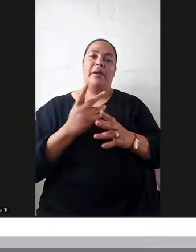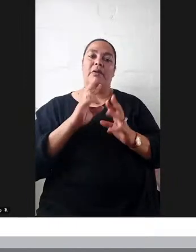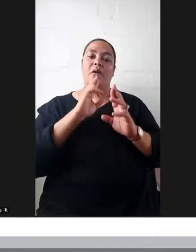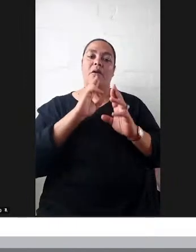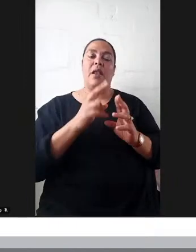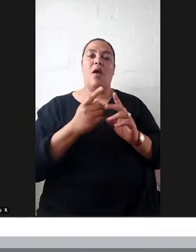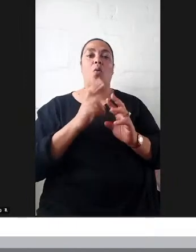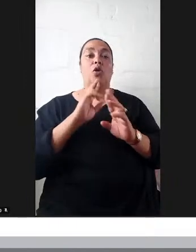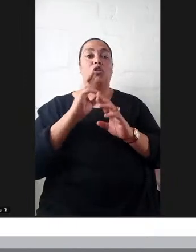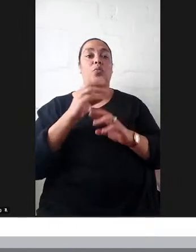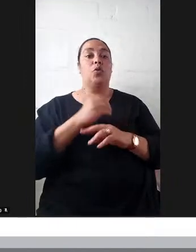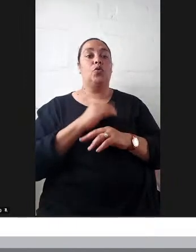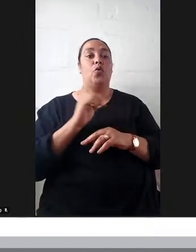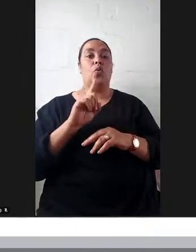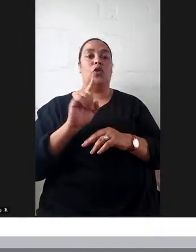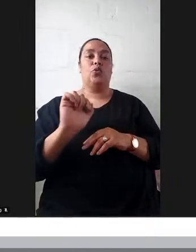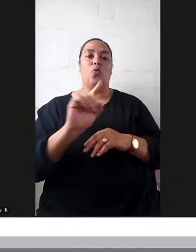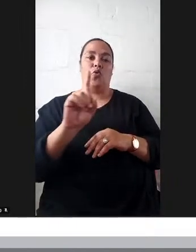the question of